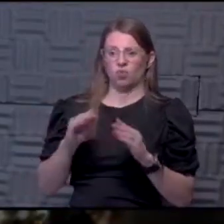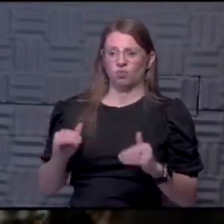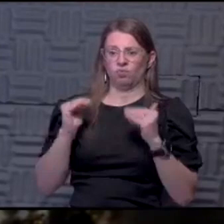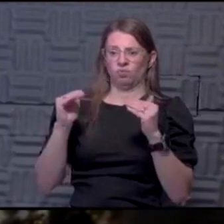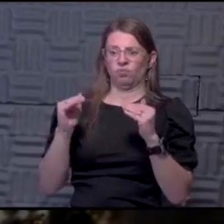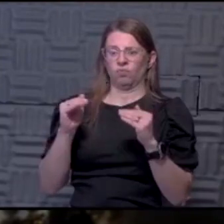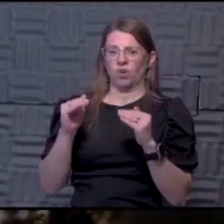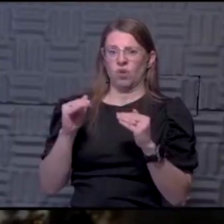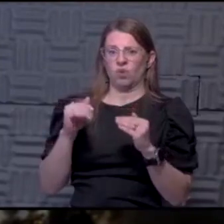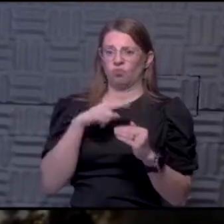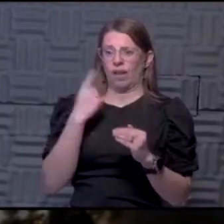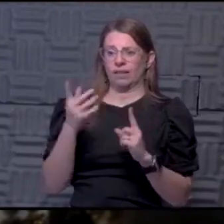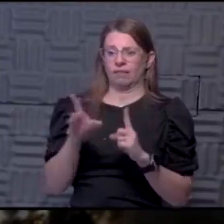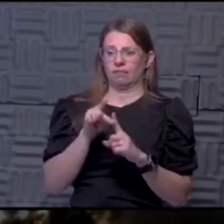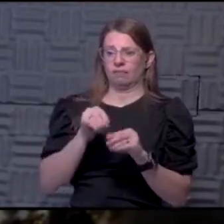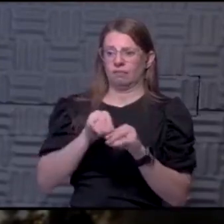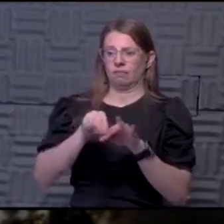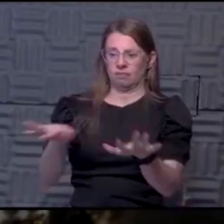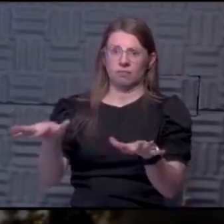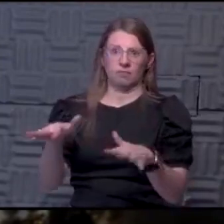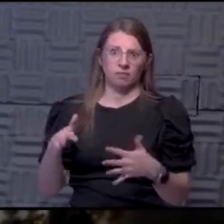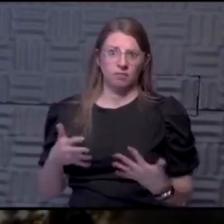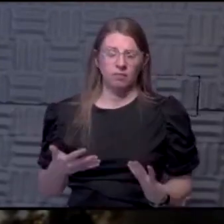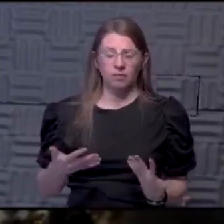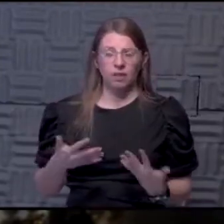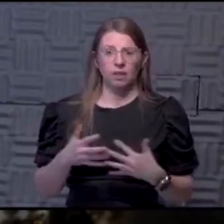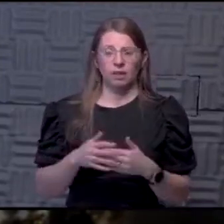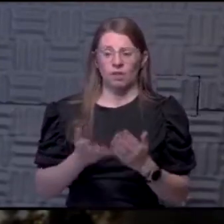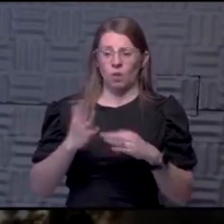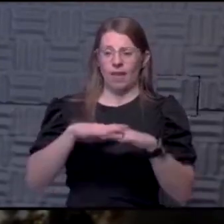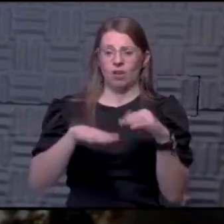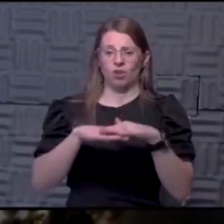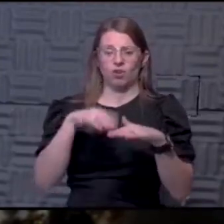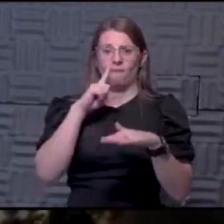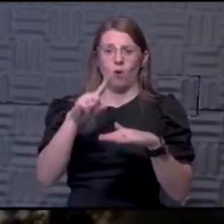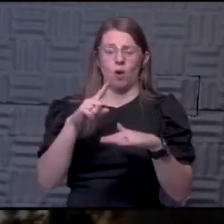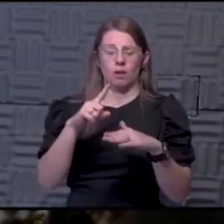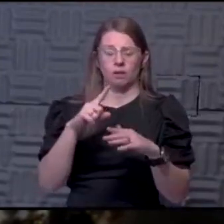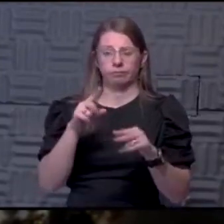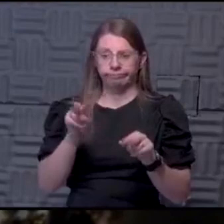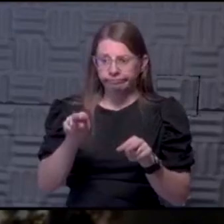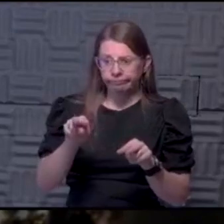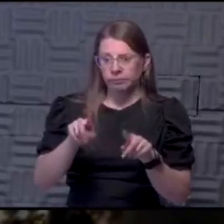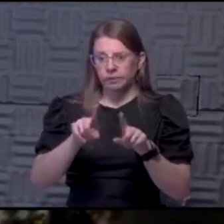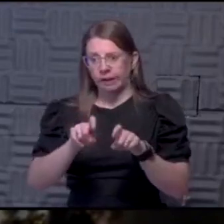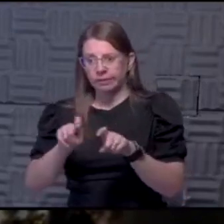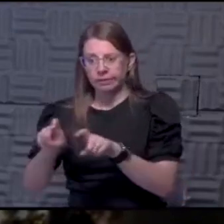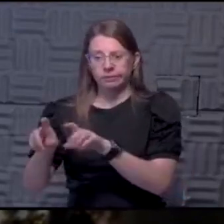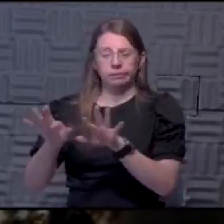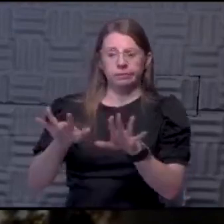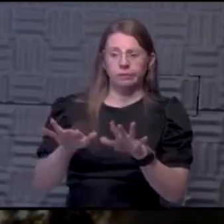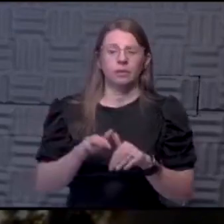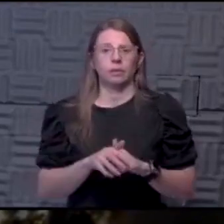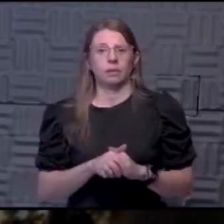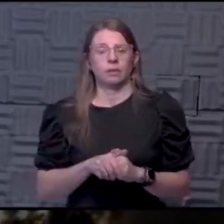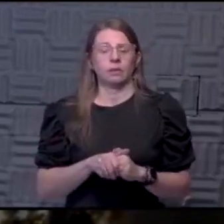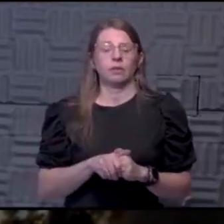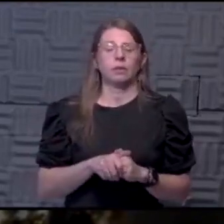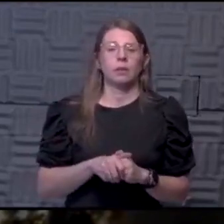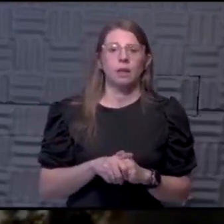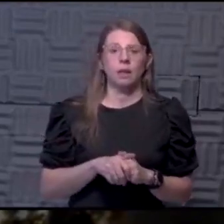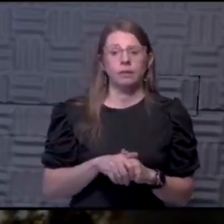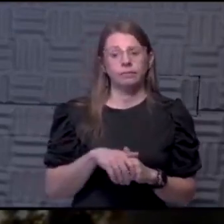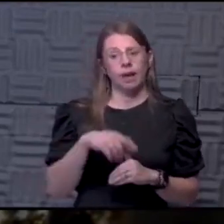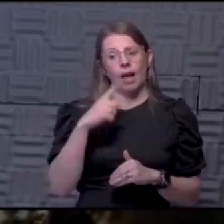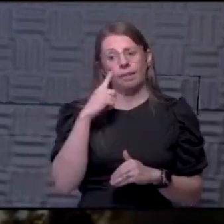it. So it sets up whole layers of requiring periodic surveillance testing and the like. When I think they should get